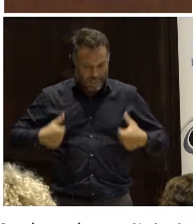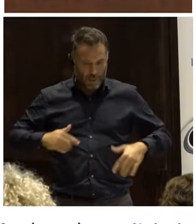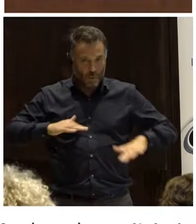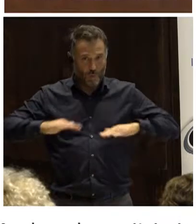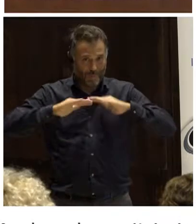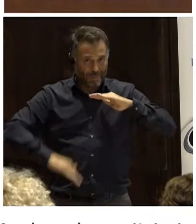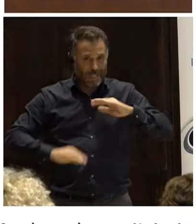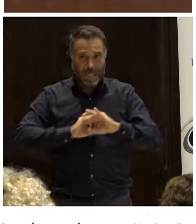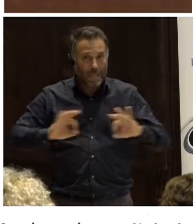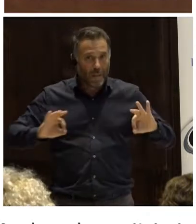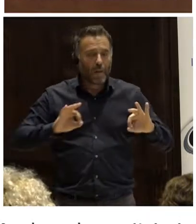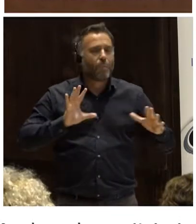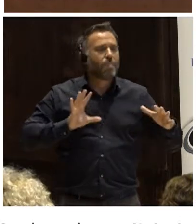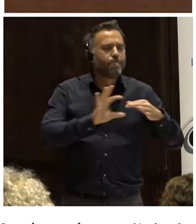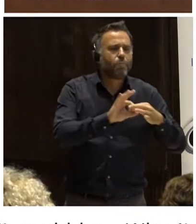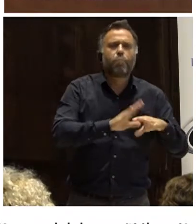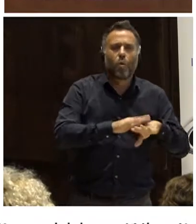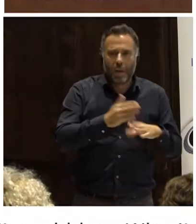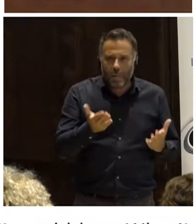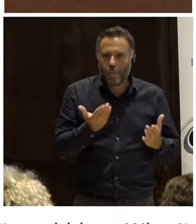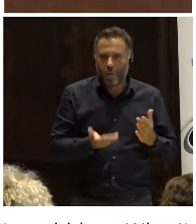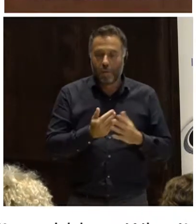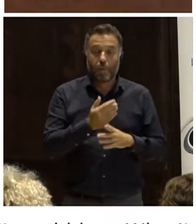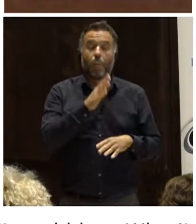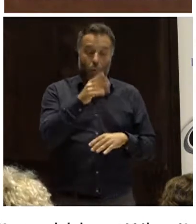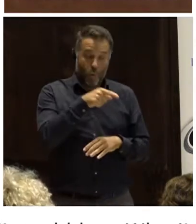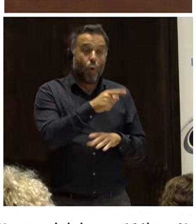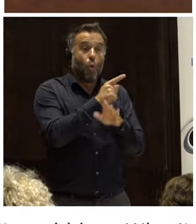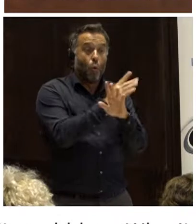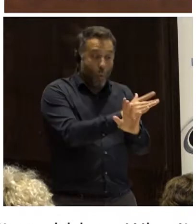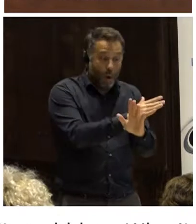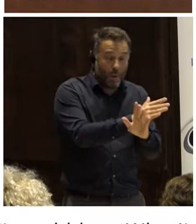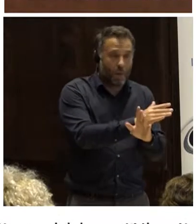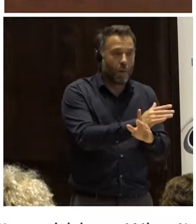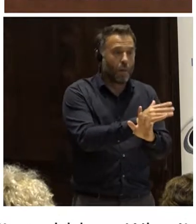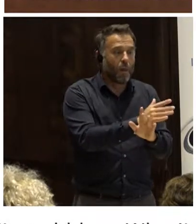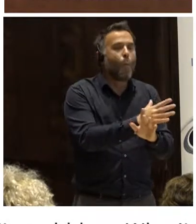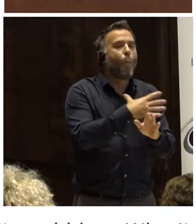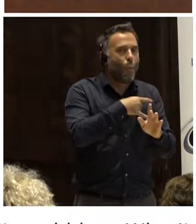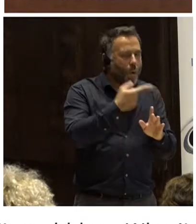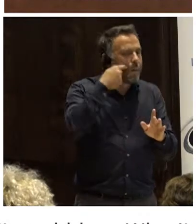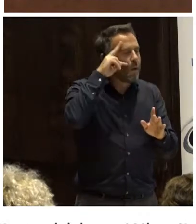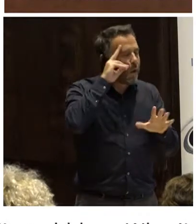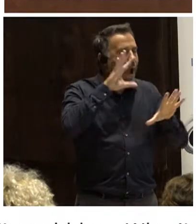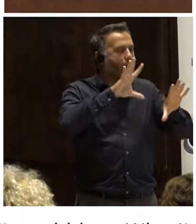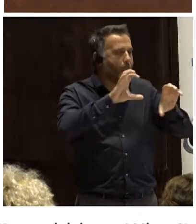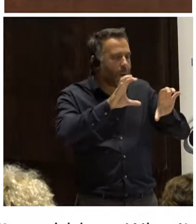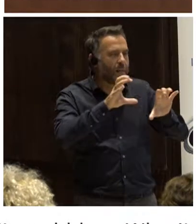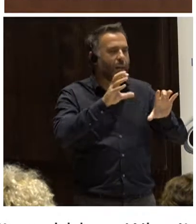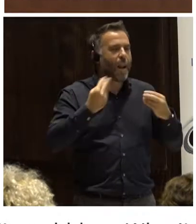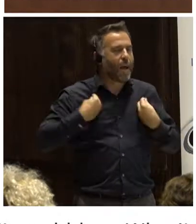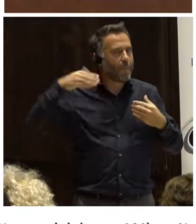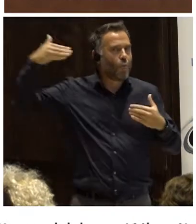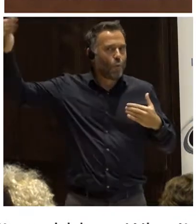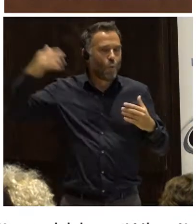through play, children are able to experience life and to experience how to do things, and also they are able